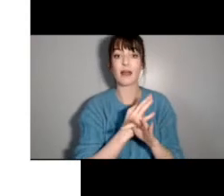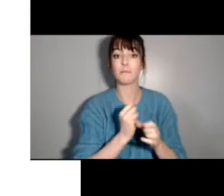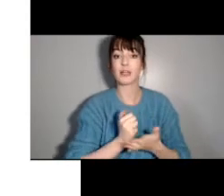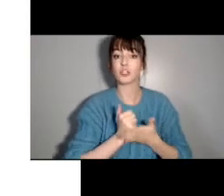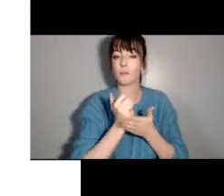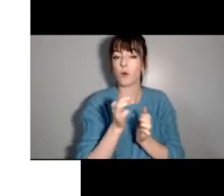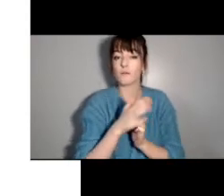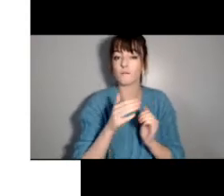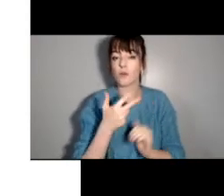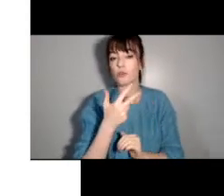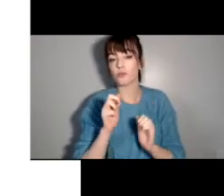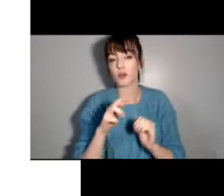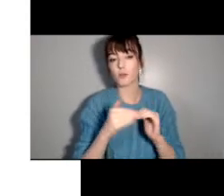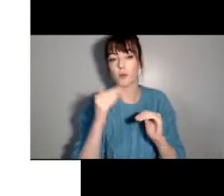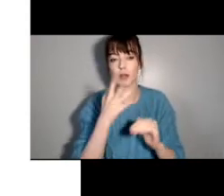nights.